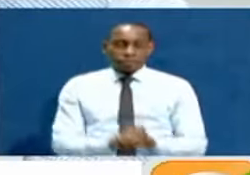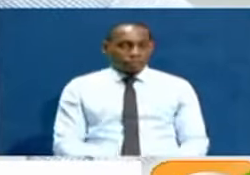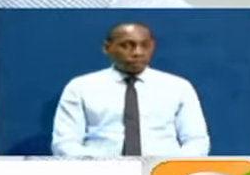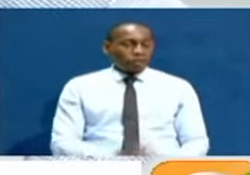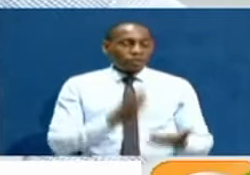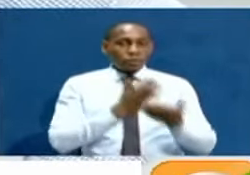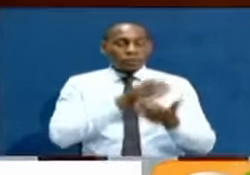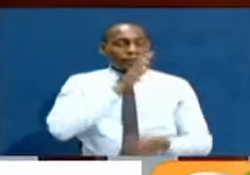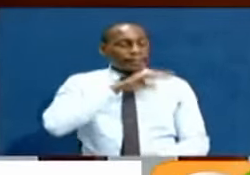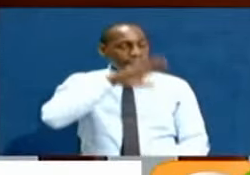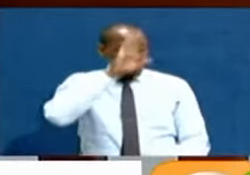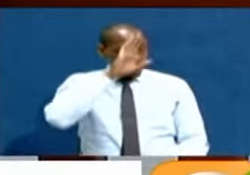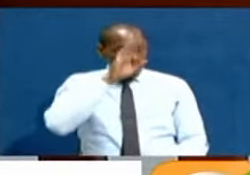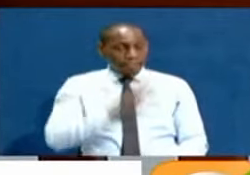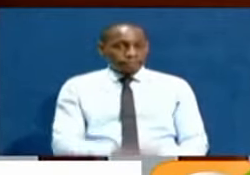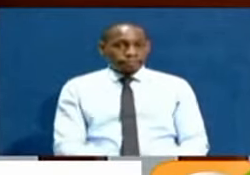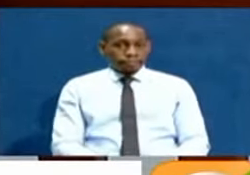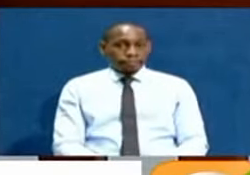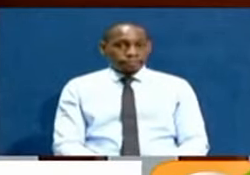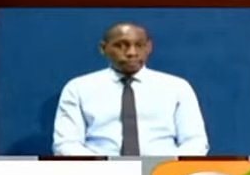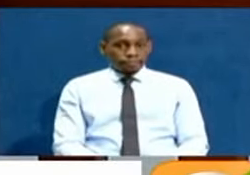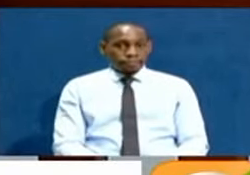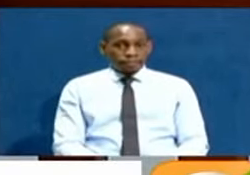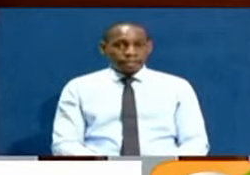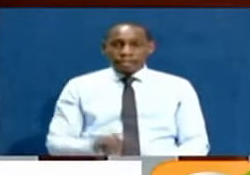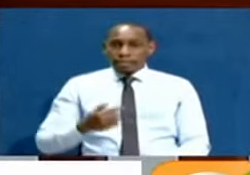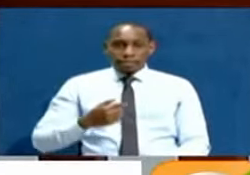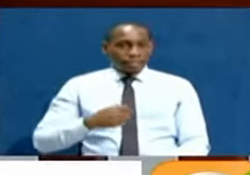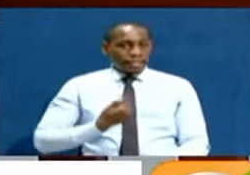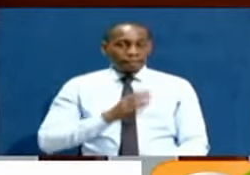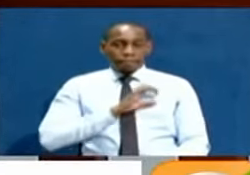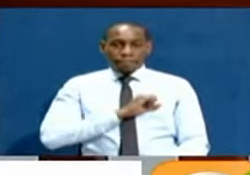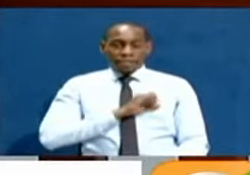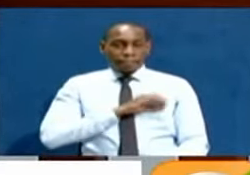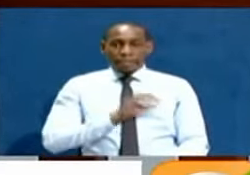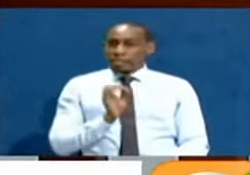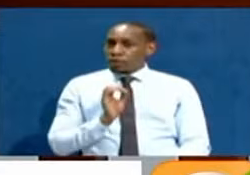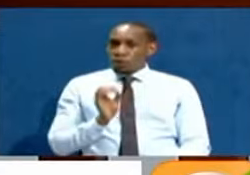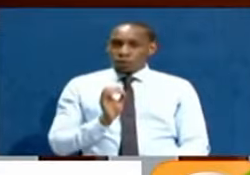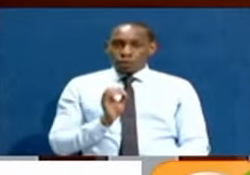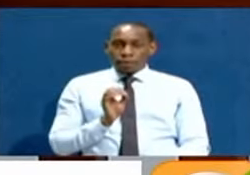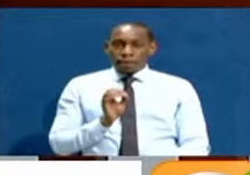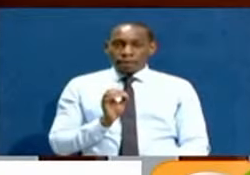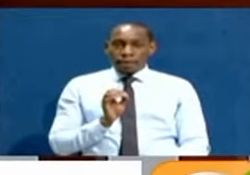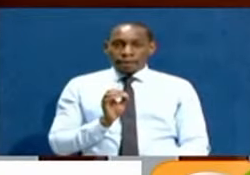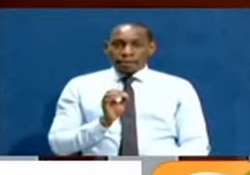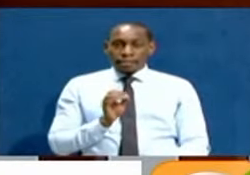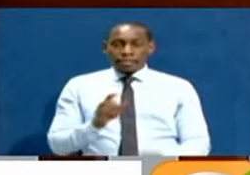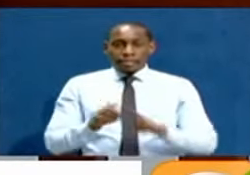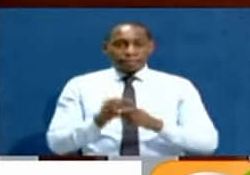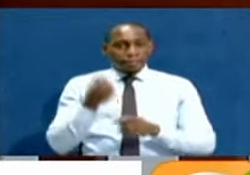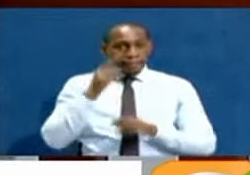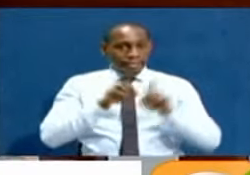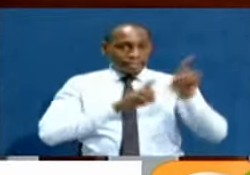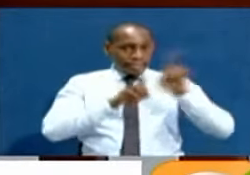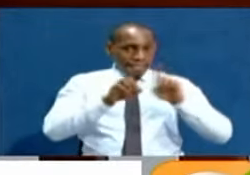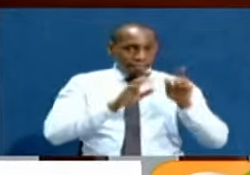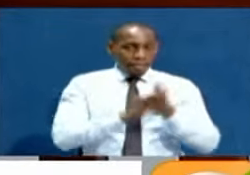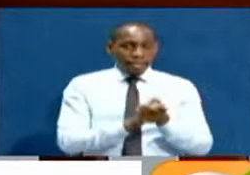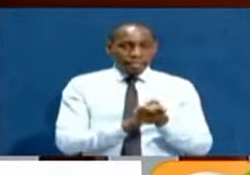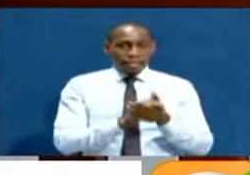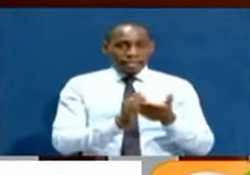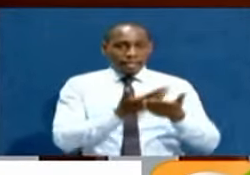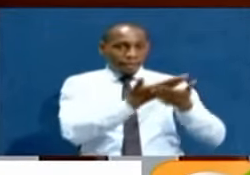It's frustrating. I'm not a very patient person. But, you know, when you have to stand at an immigration desk and you have to give this